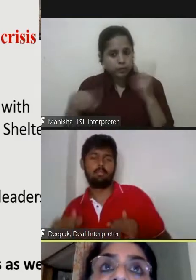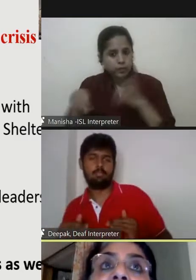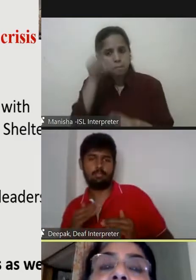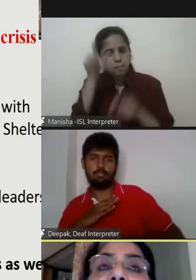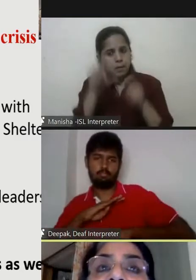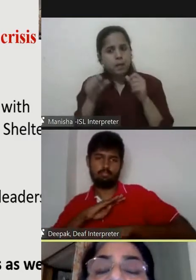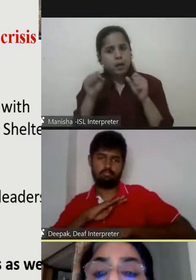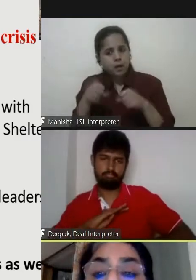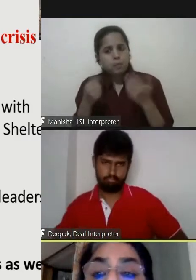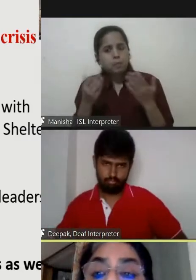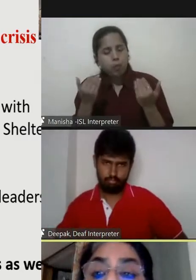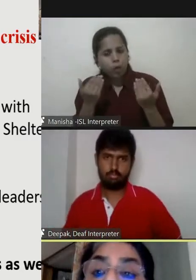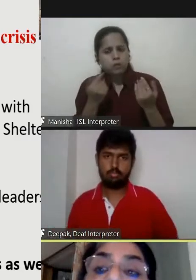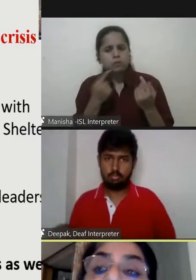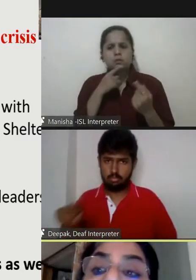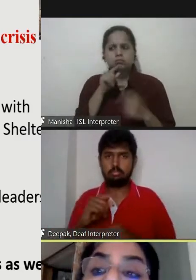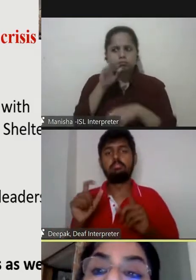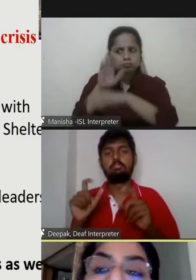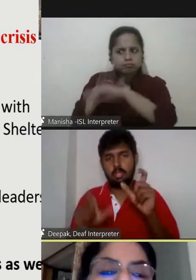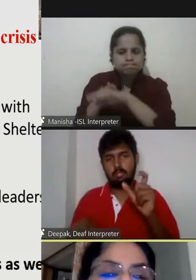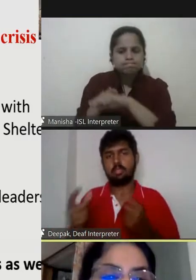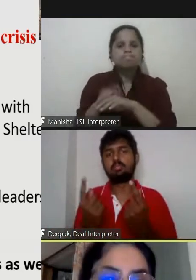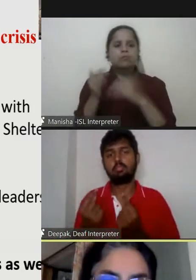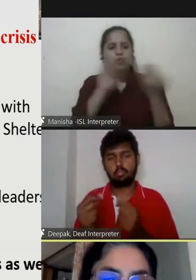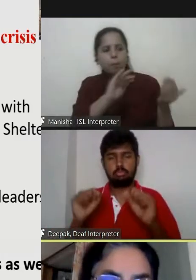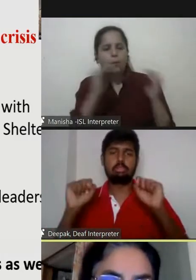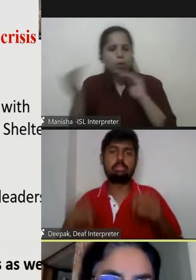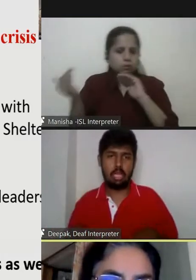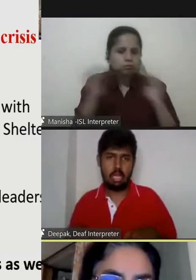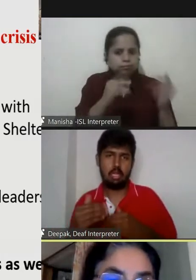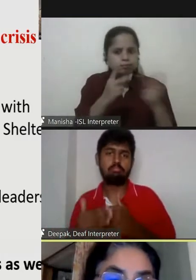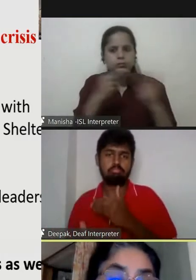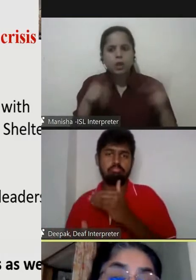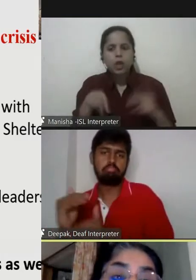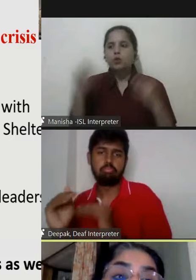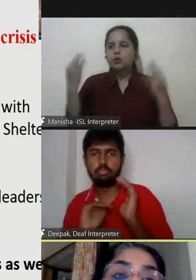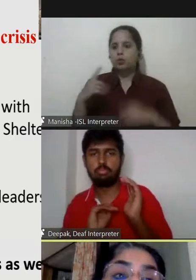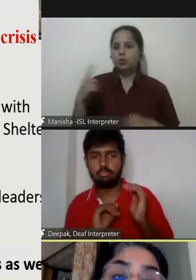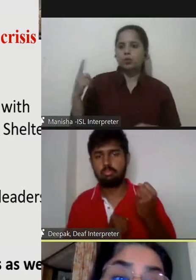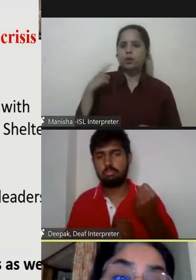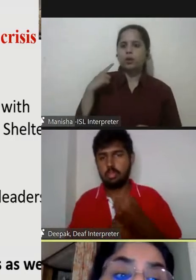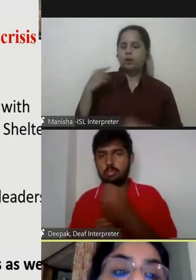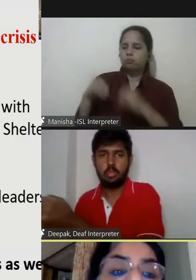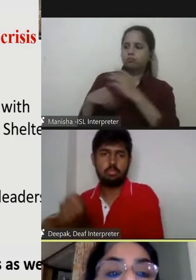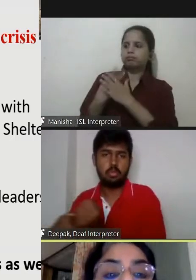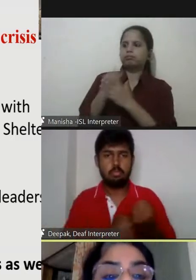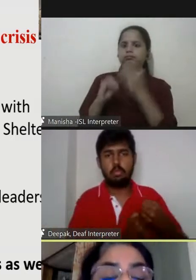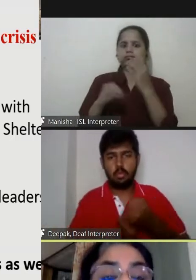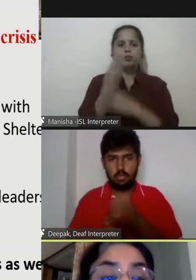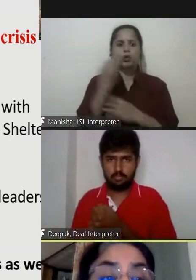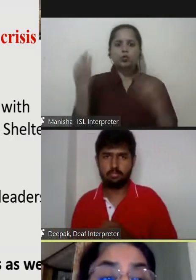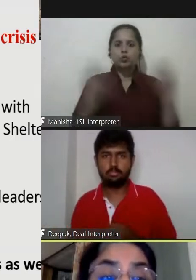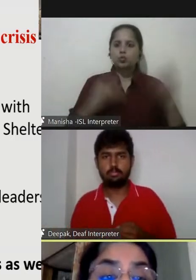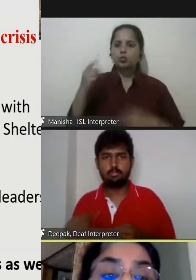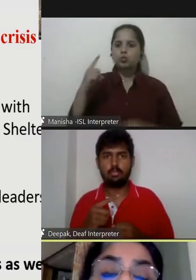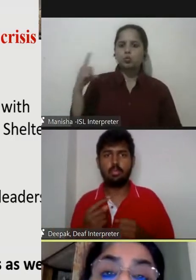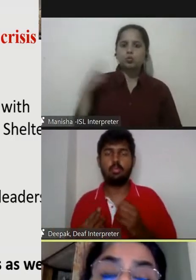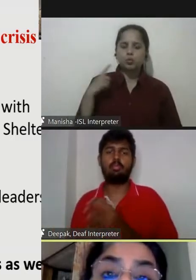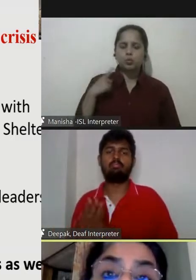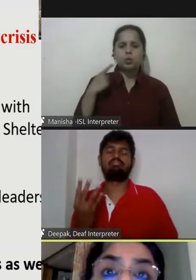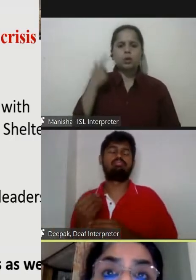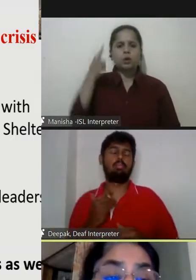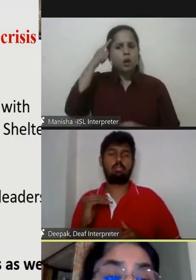to reach out to each other and new leaders emerged. the strategy of the organizations